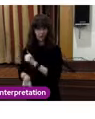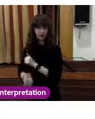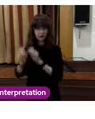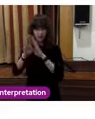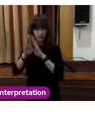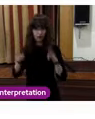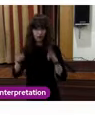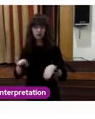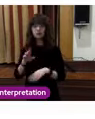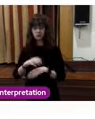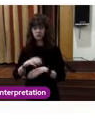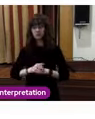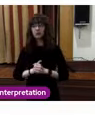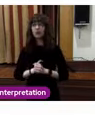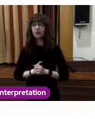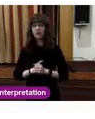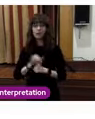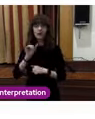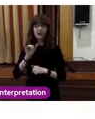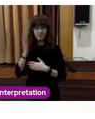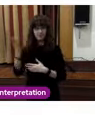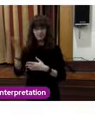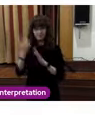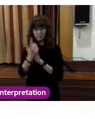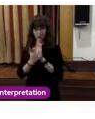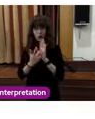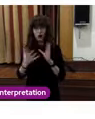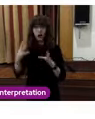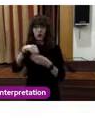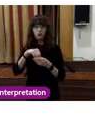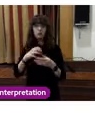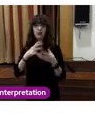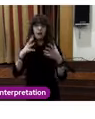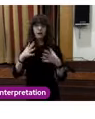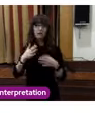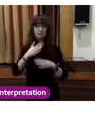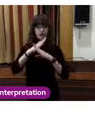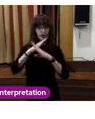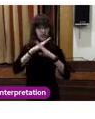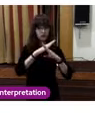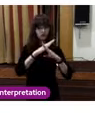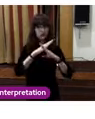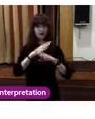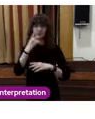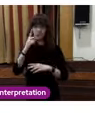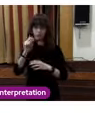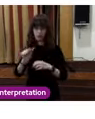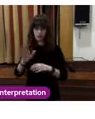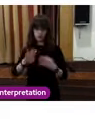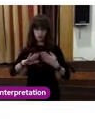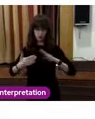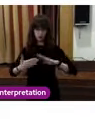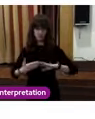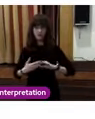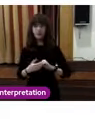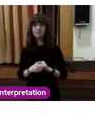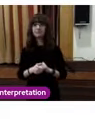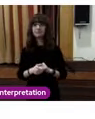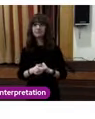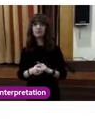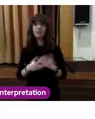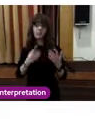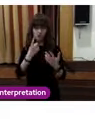and that includes a lot of additional protections and provisions, but I think one of the